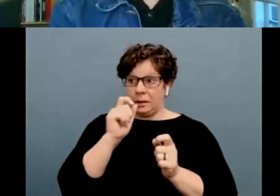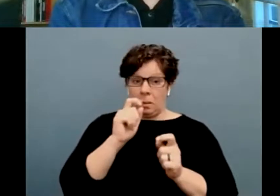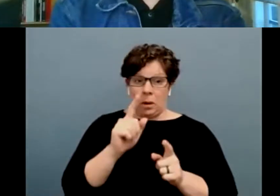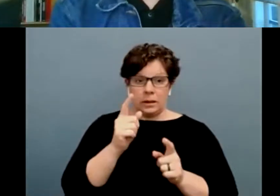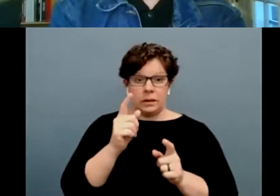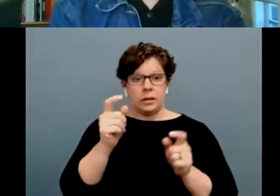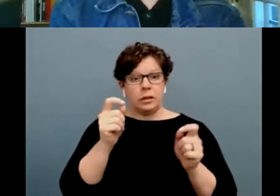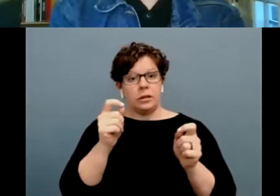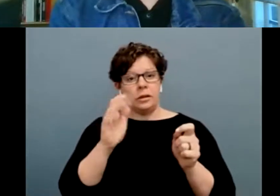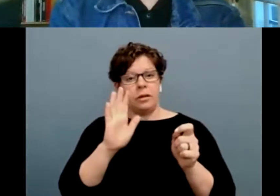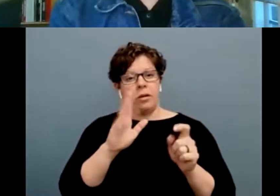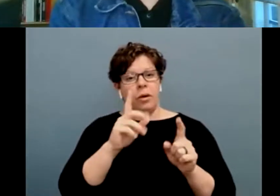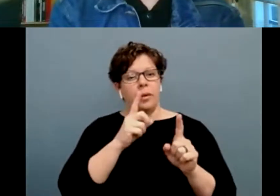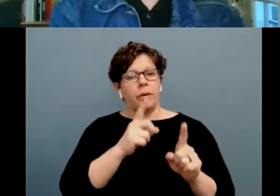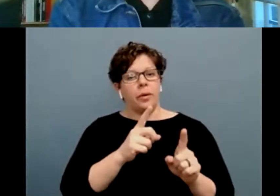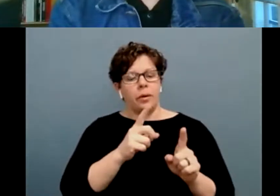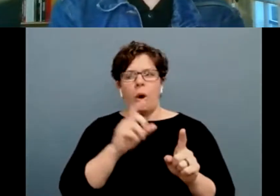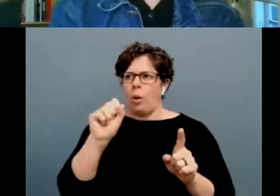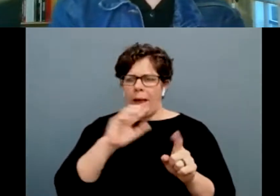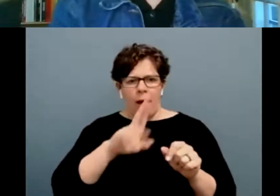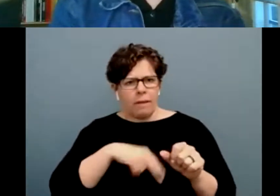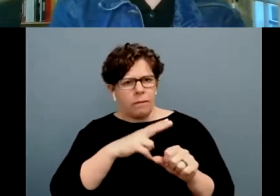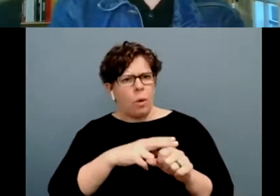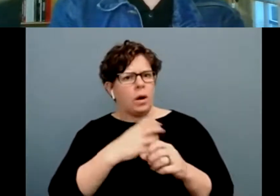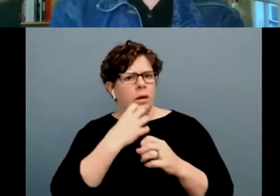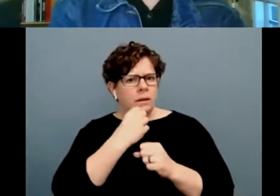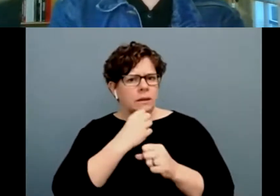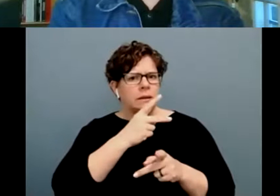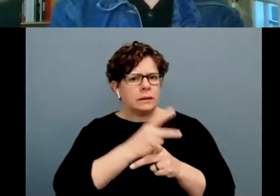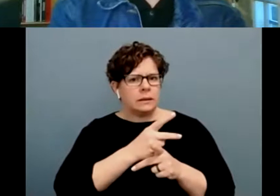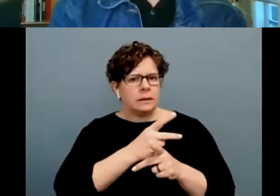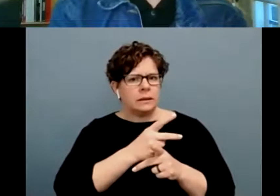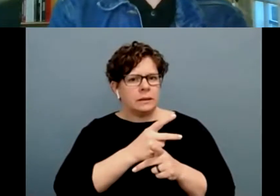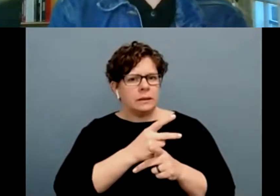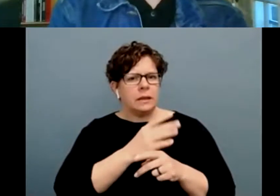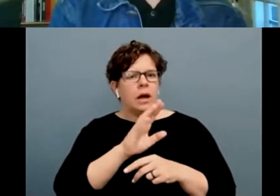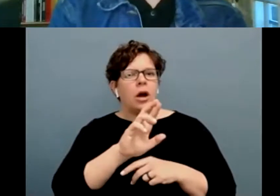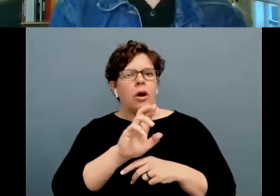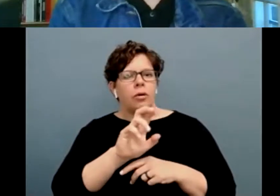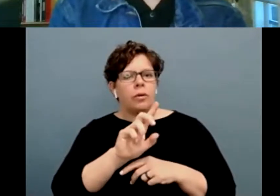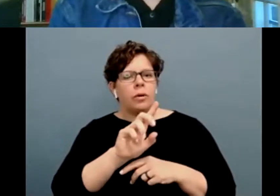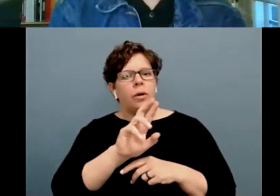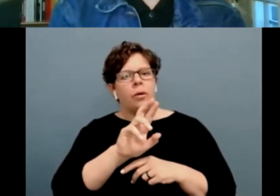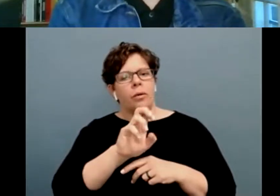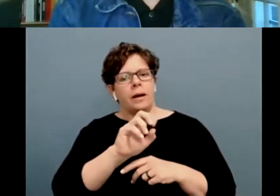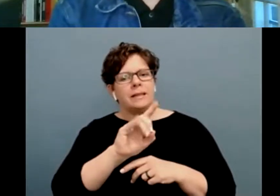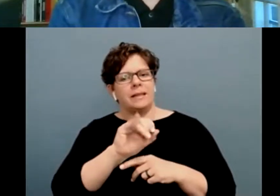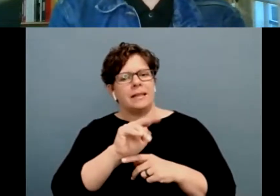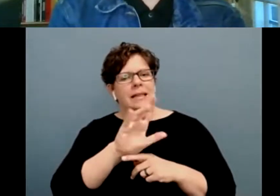direction was, of course, we're going to save the site. We would love to see a residency program. And so the residency program kind of